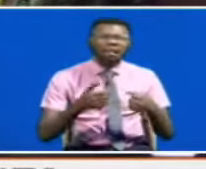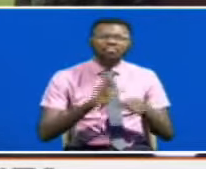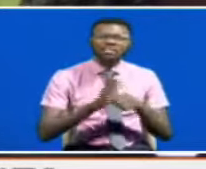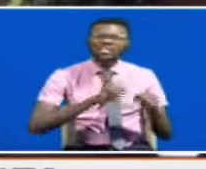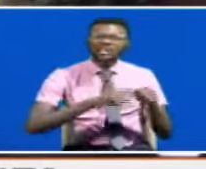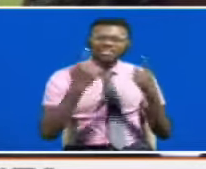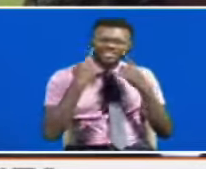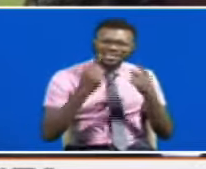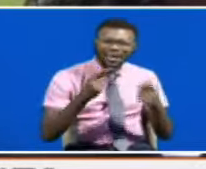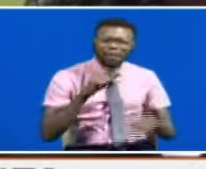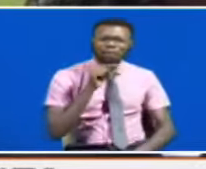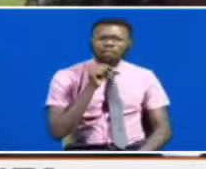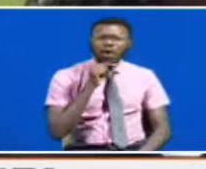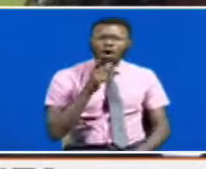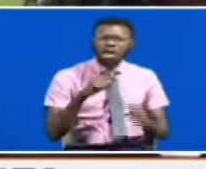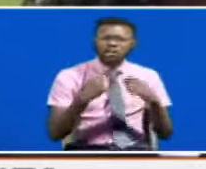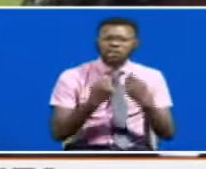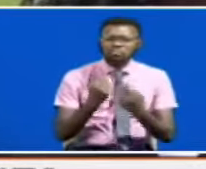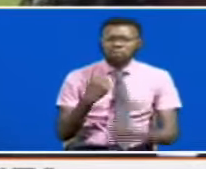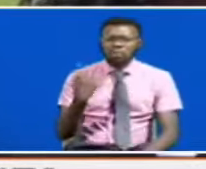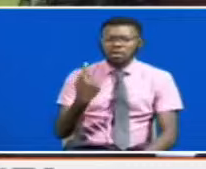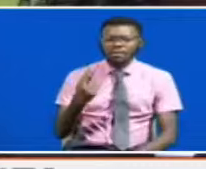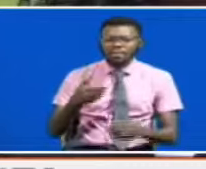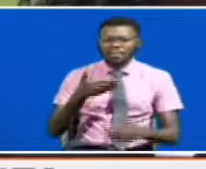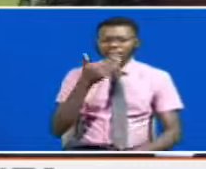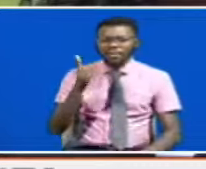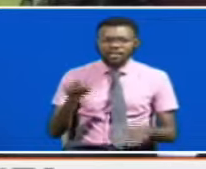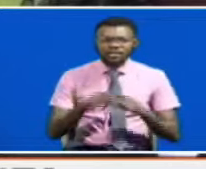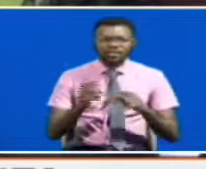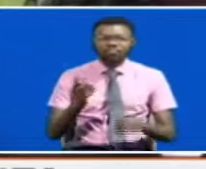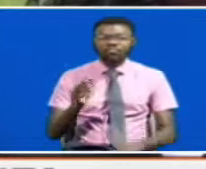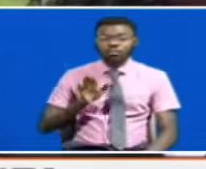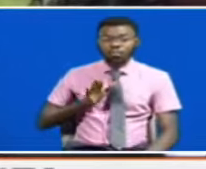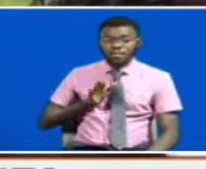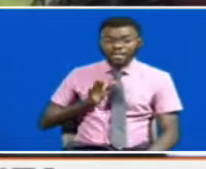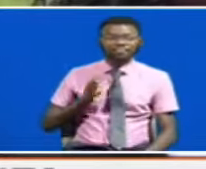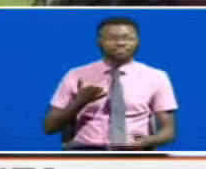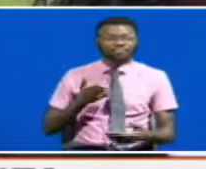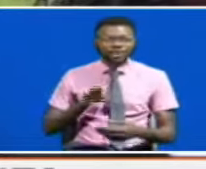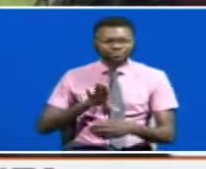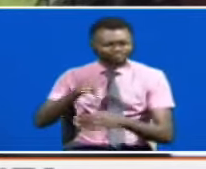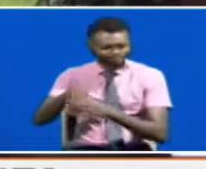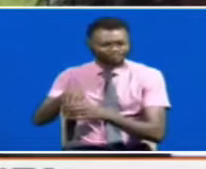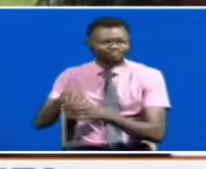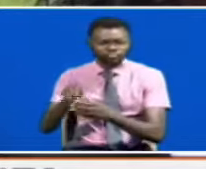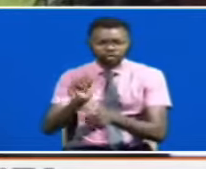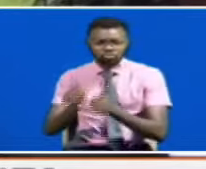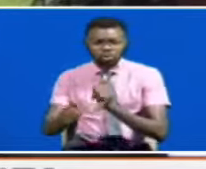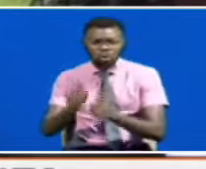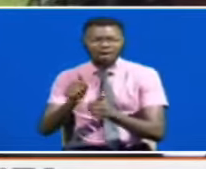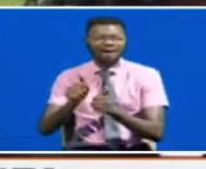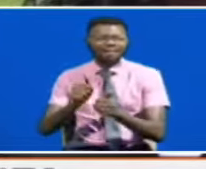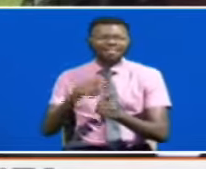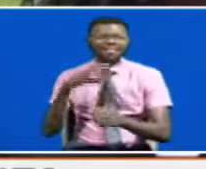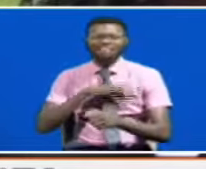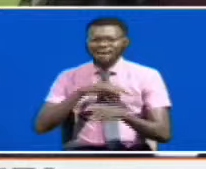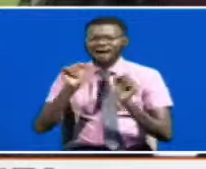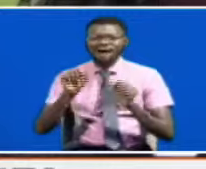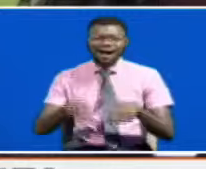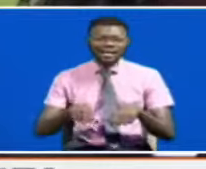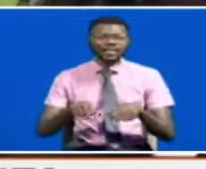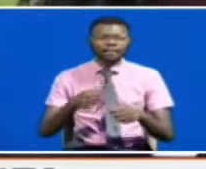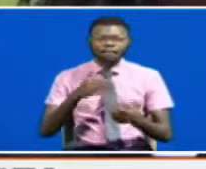peke yao, but we also need our young women to be involved in sports because it's a way for them to also get a source of income. So I think if we can have more of this,